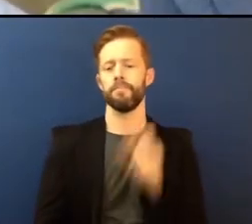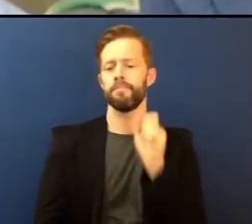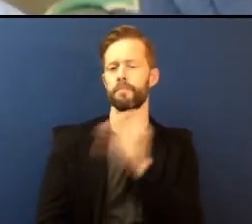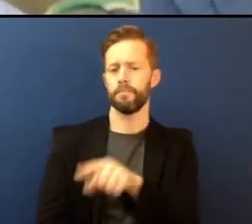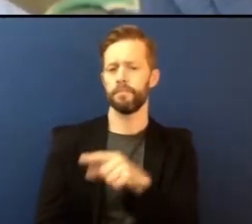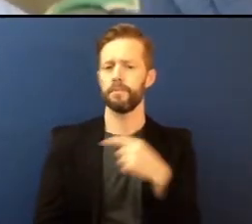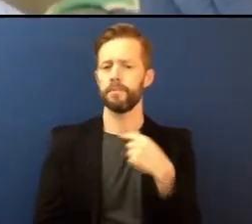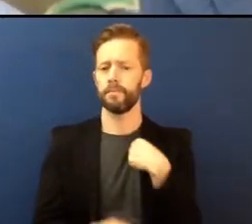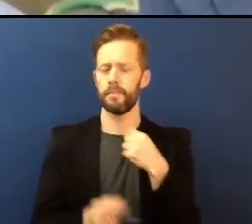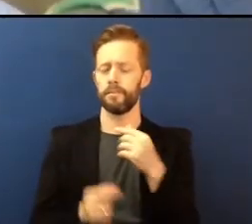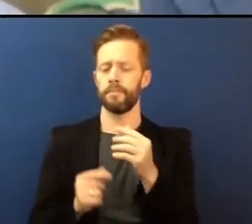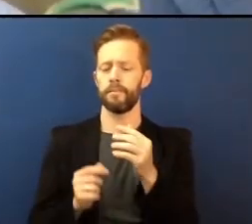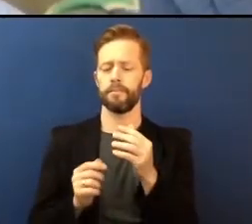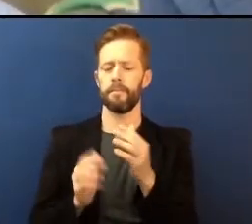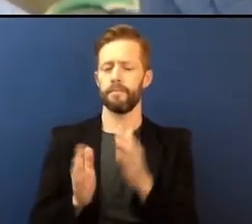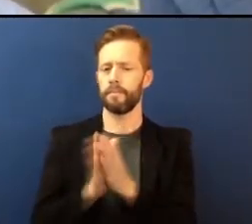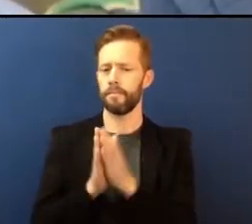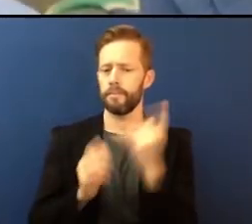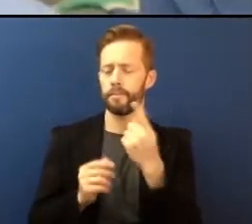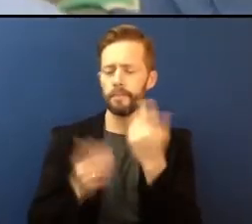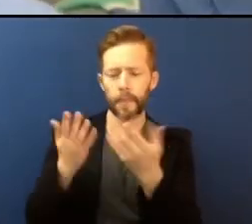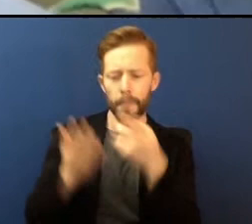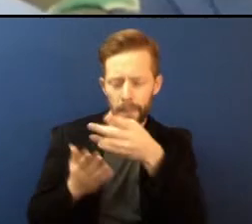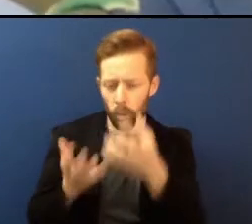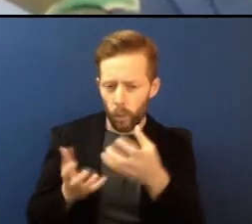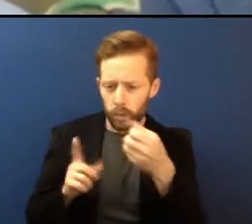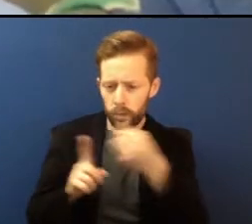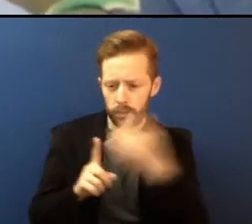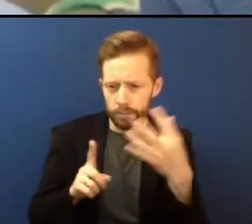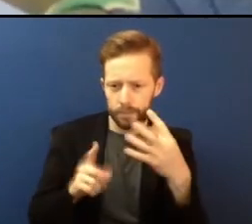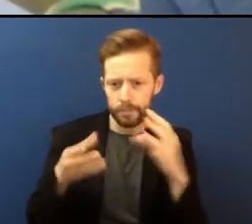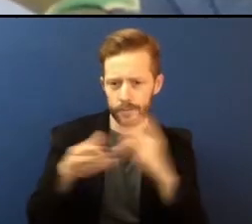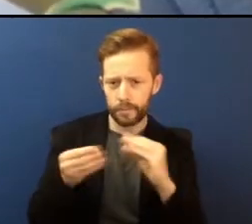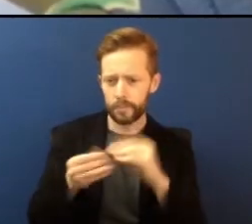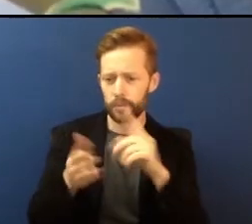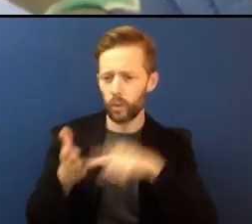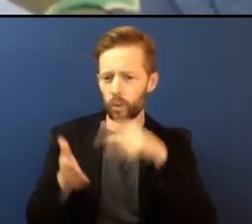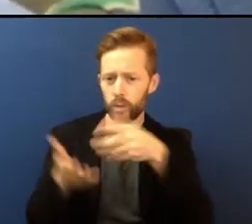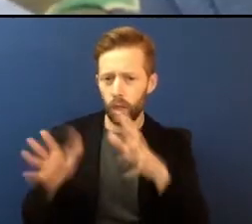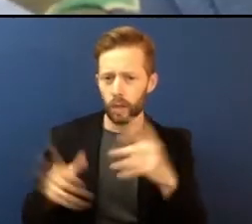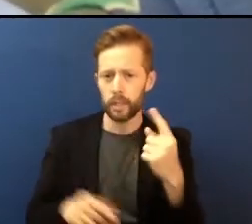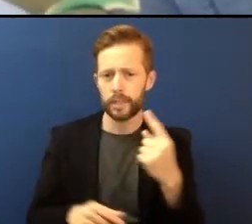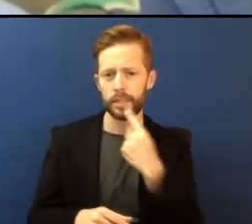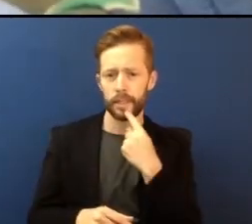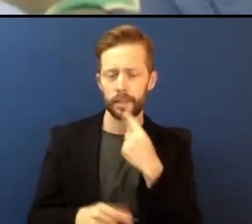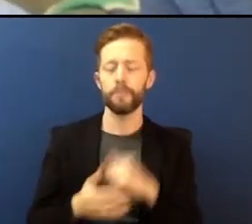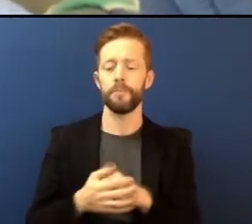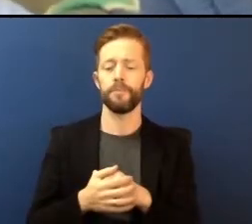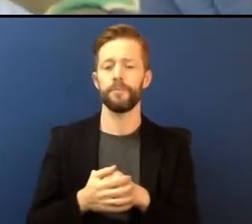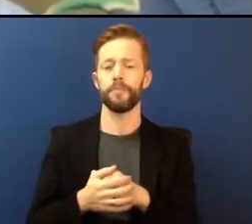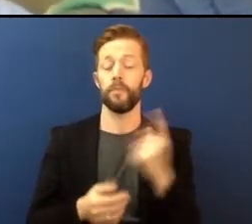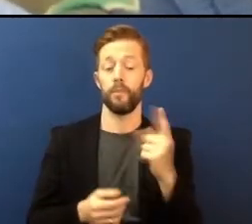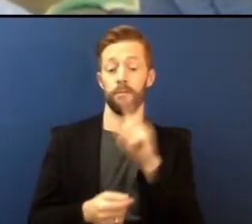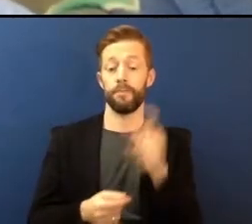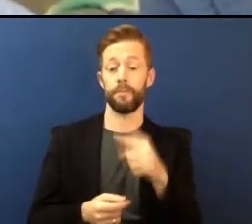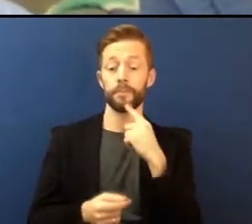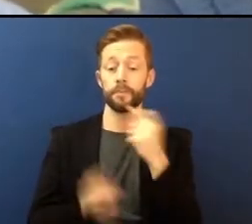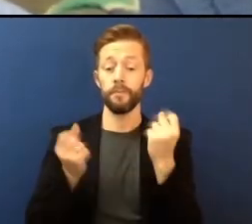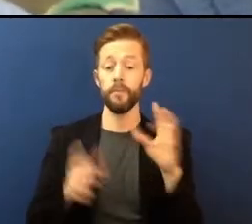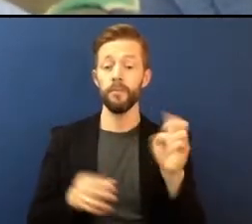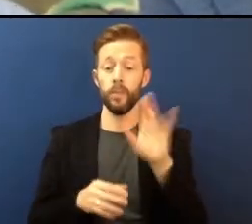Let me pose this one to you, Daryl, in case there's something you wanted to add from what the great stuff you already said. Miss